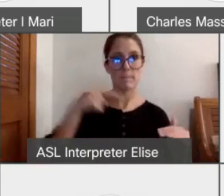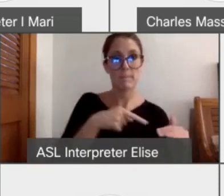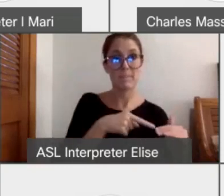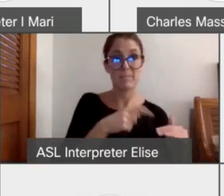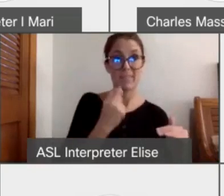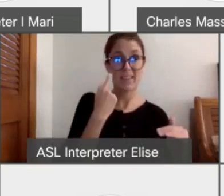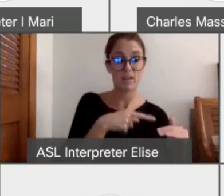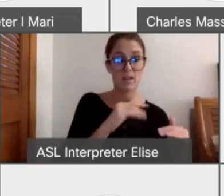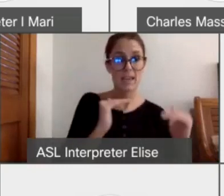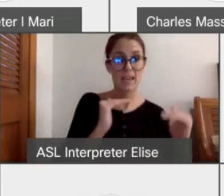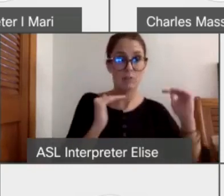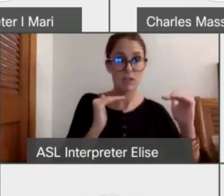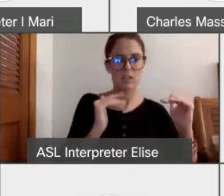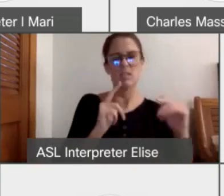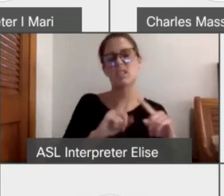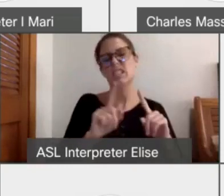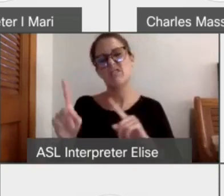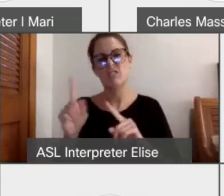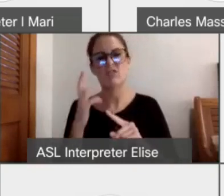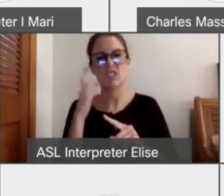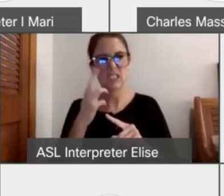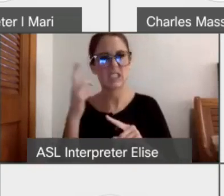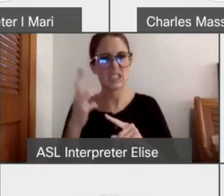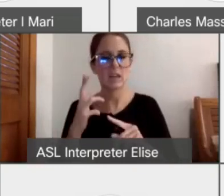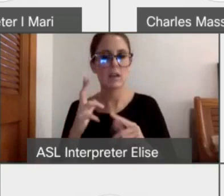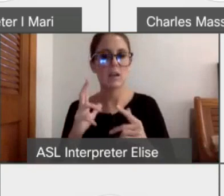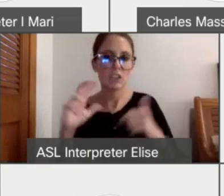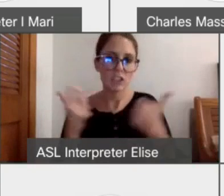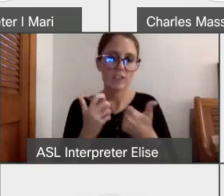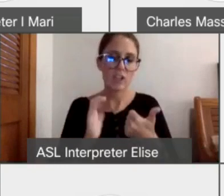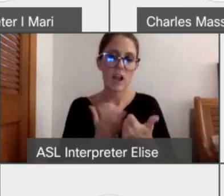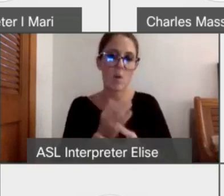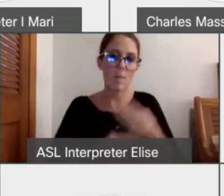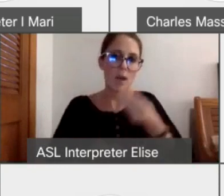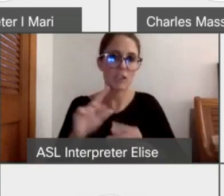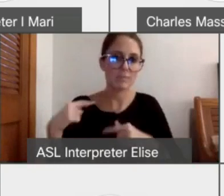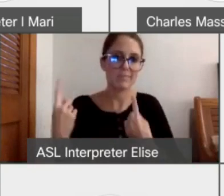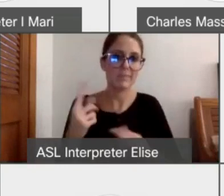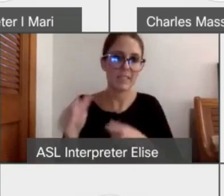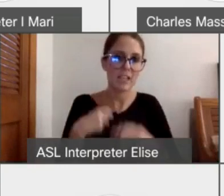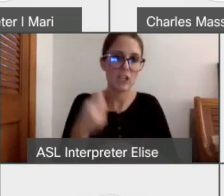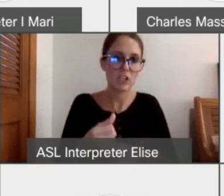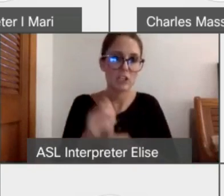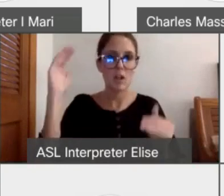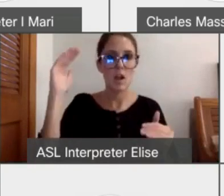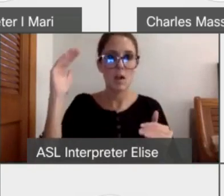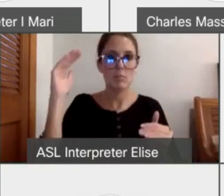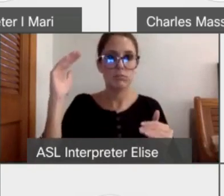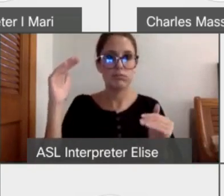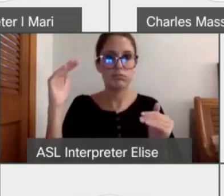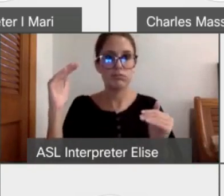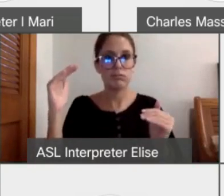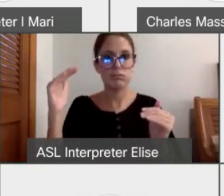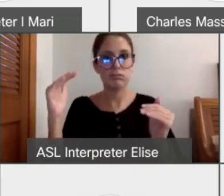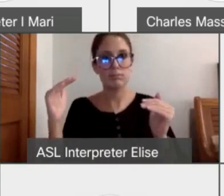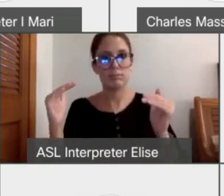wage, challenges with our budget over the last decade or so, have kind of created this compression effect where